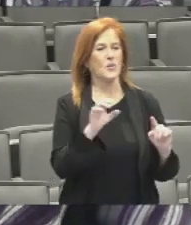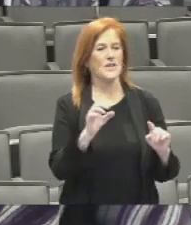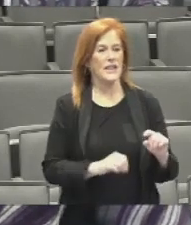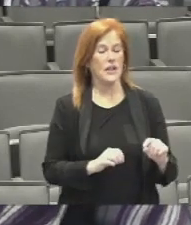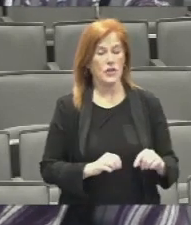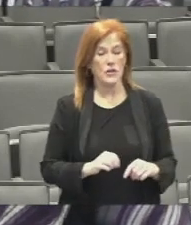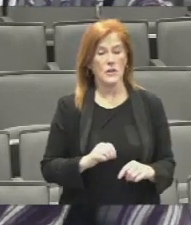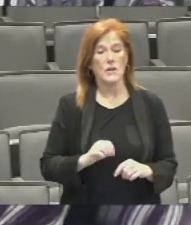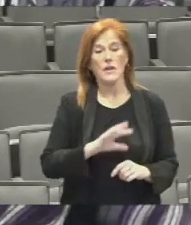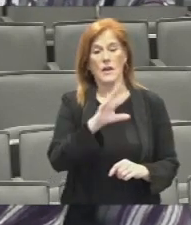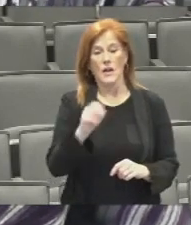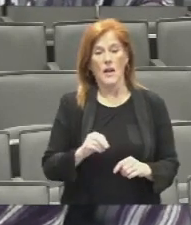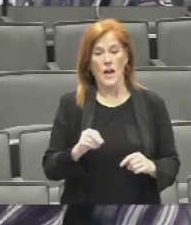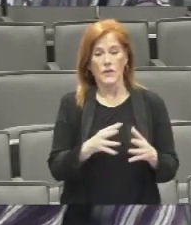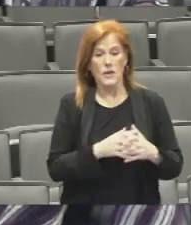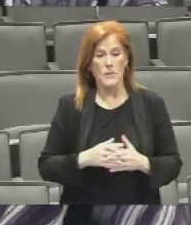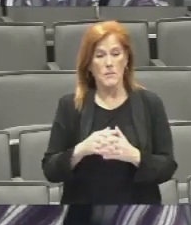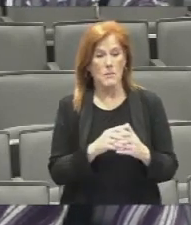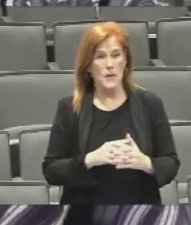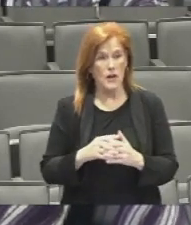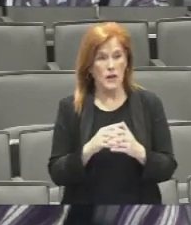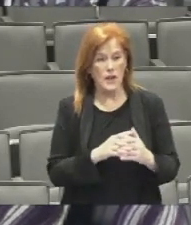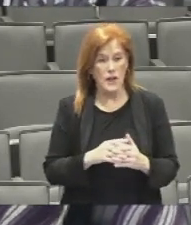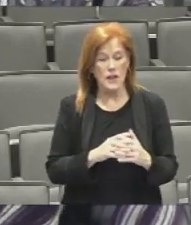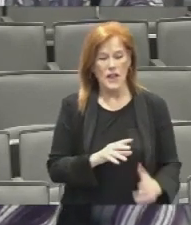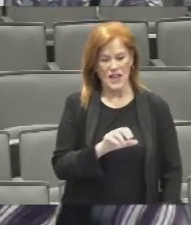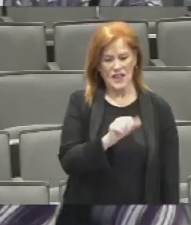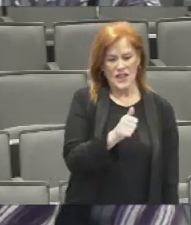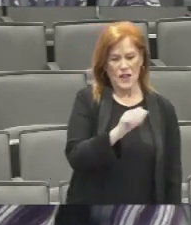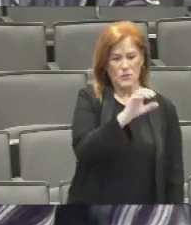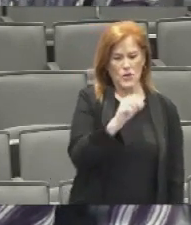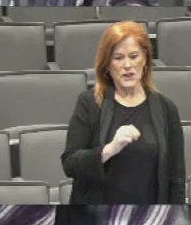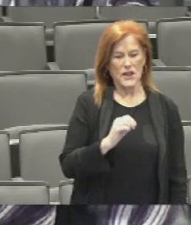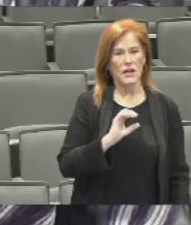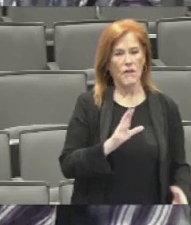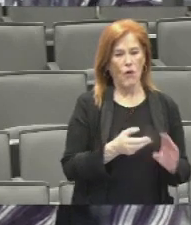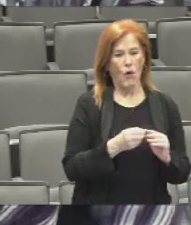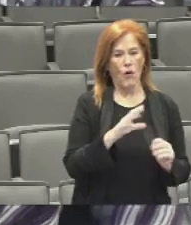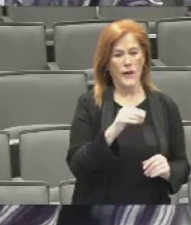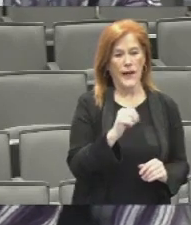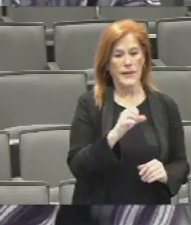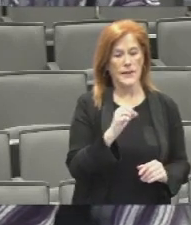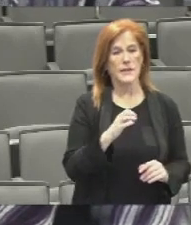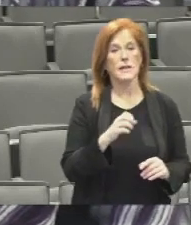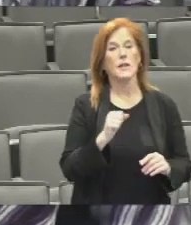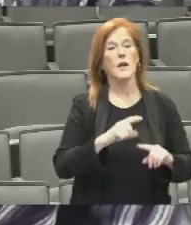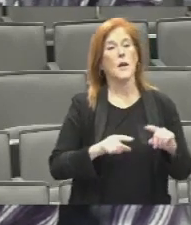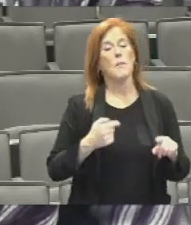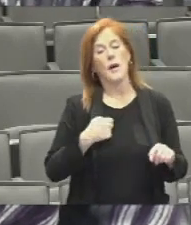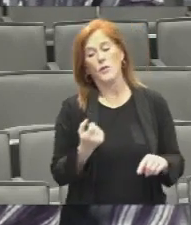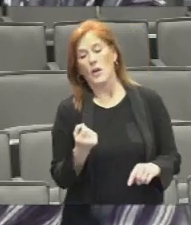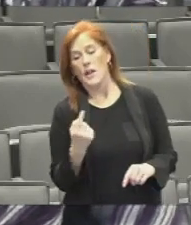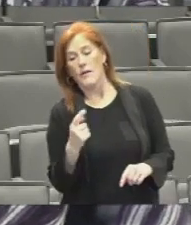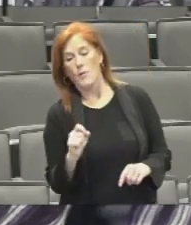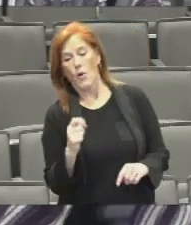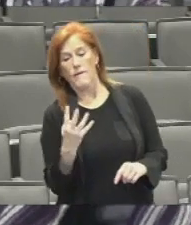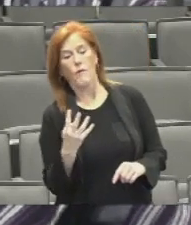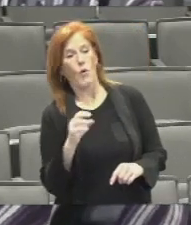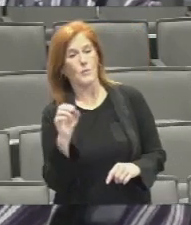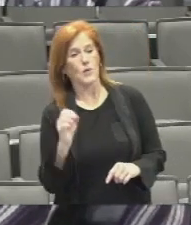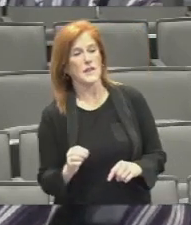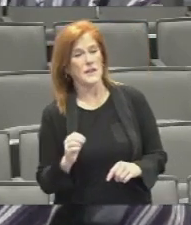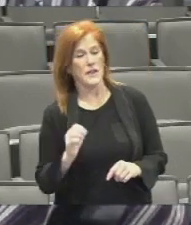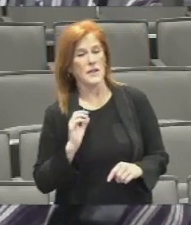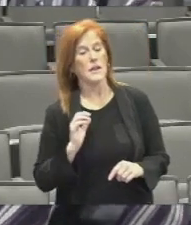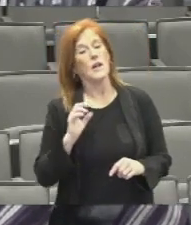American make up 10% of our cases, but in reality, they are 11.4%. So that